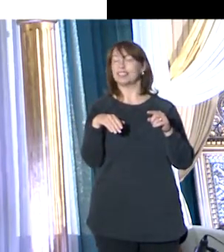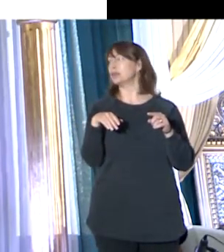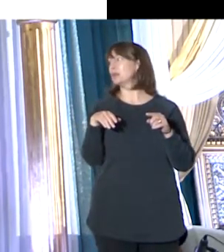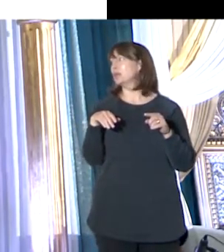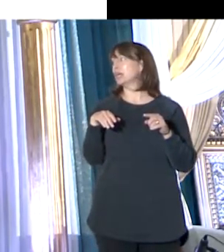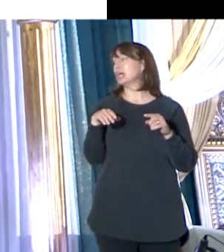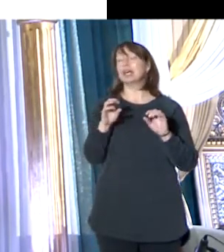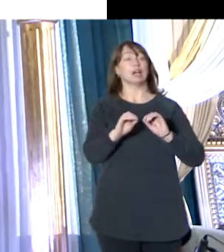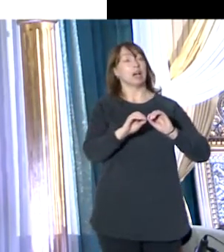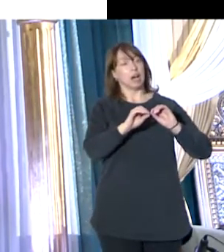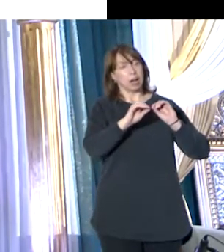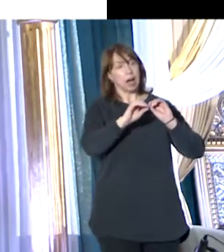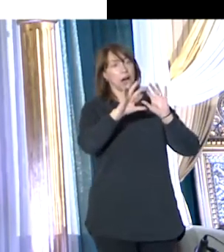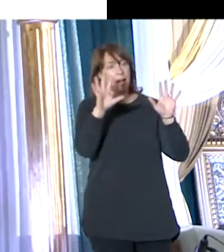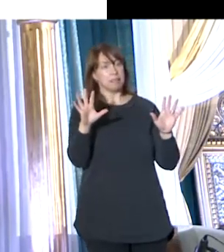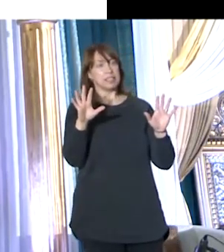factor,